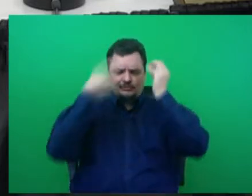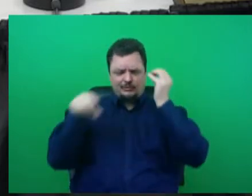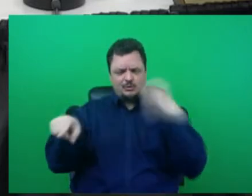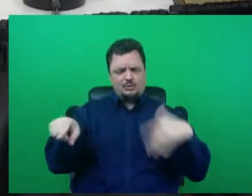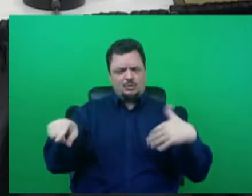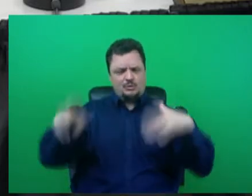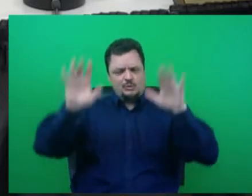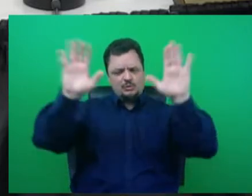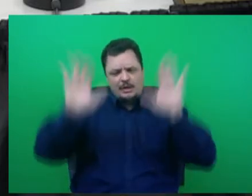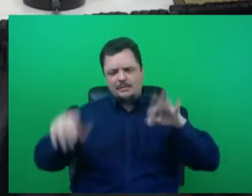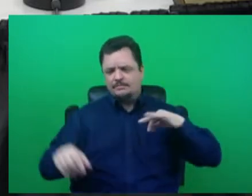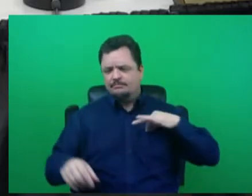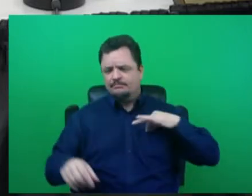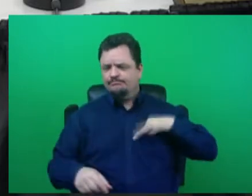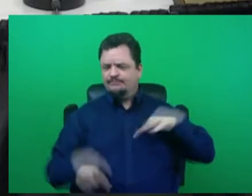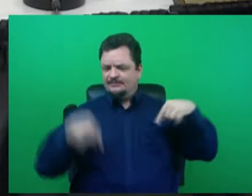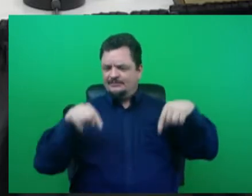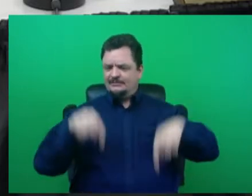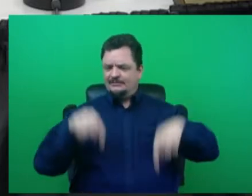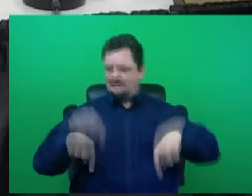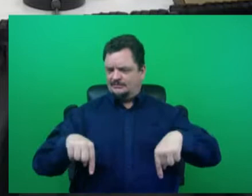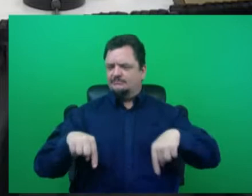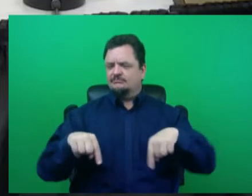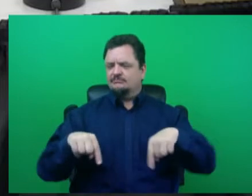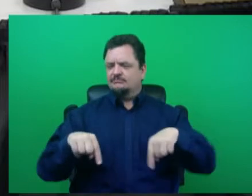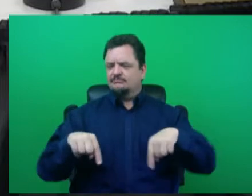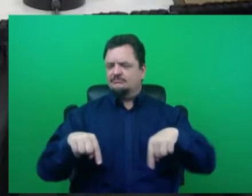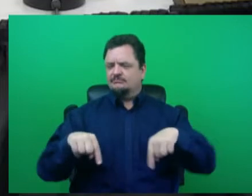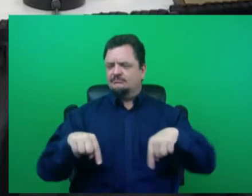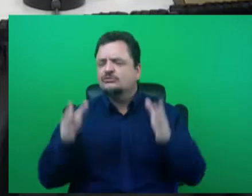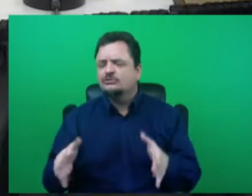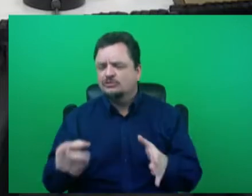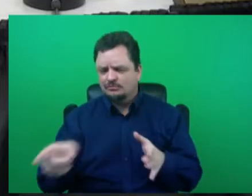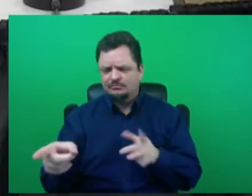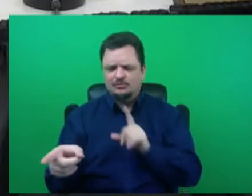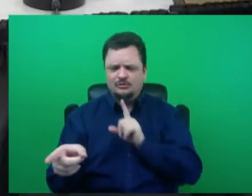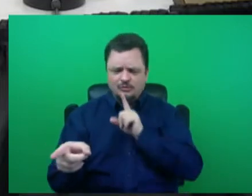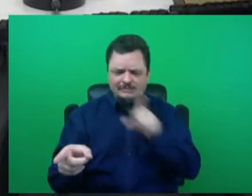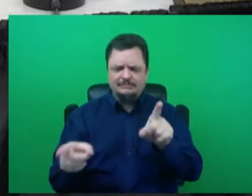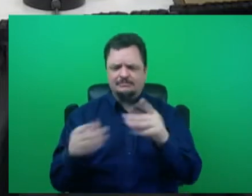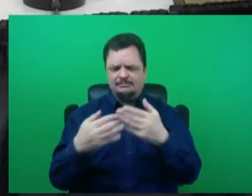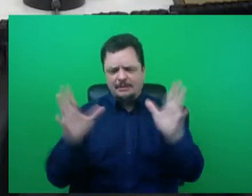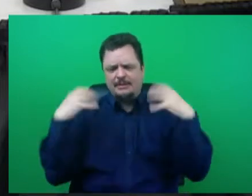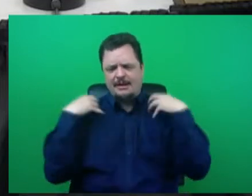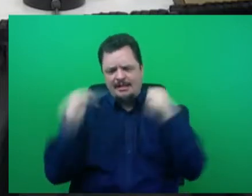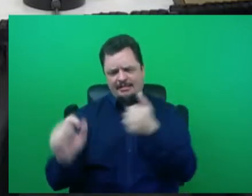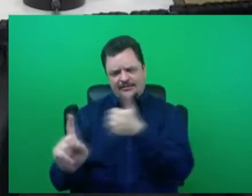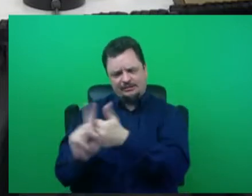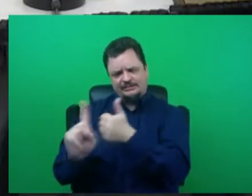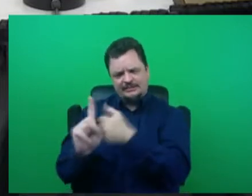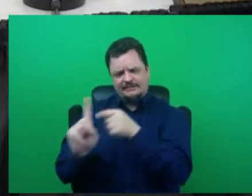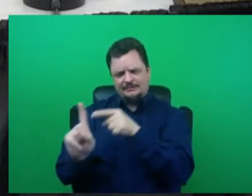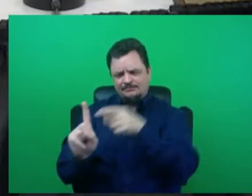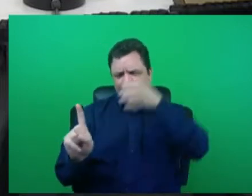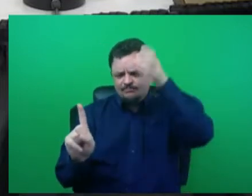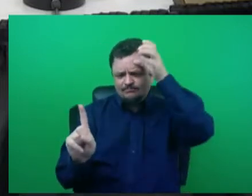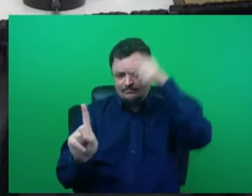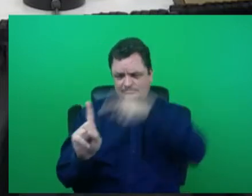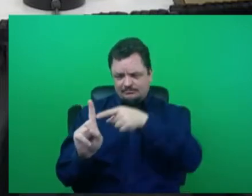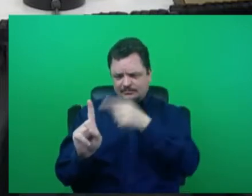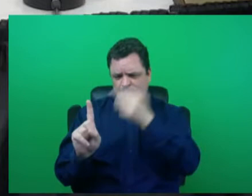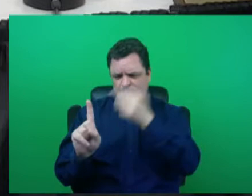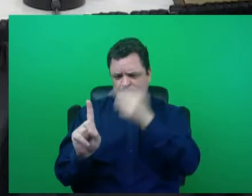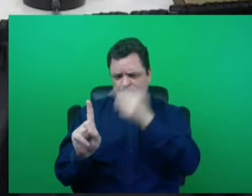director who is a public health nurse, understands science and clinical, and also